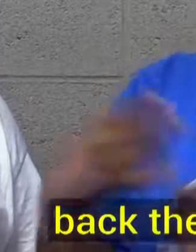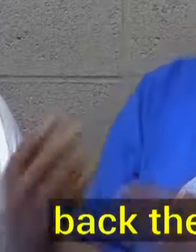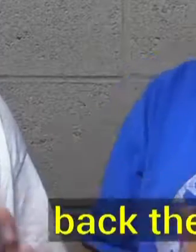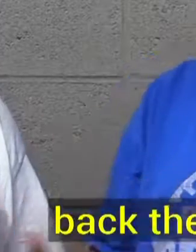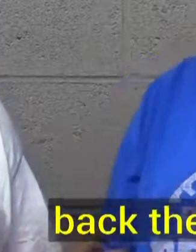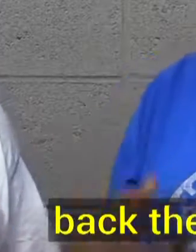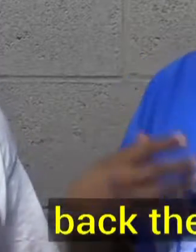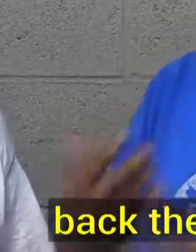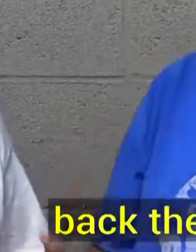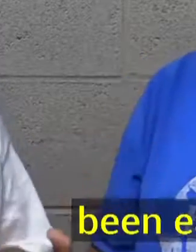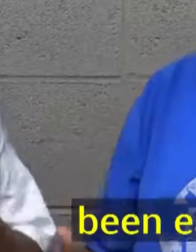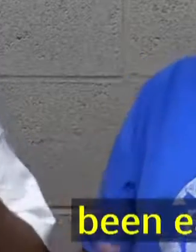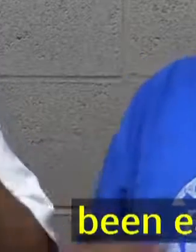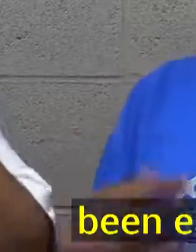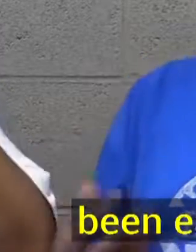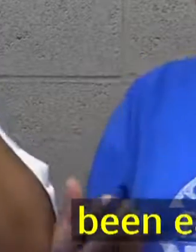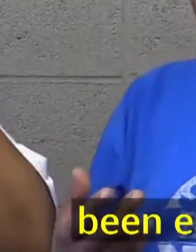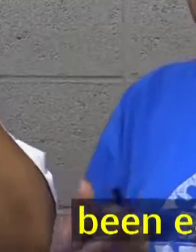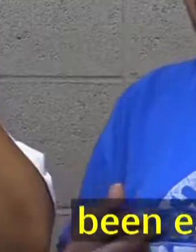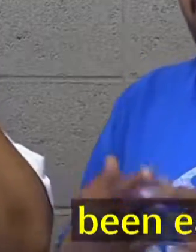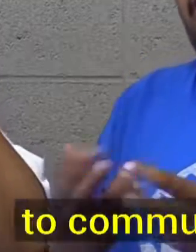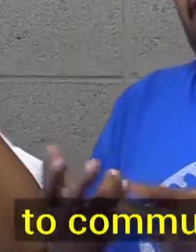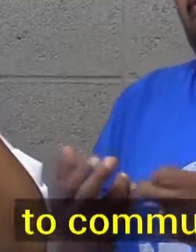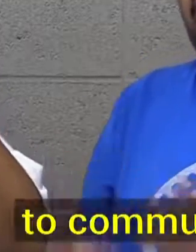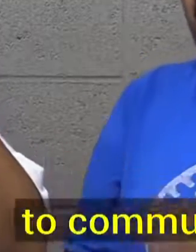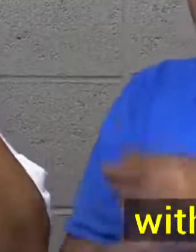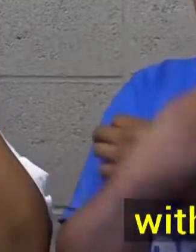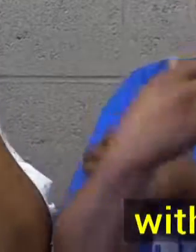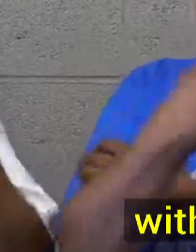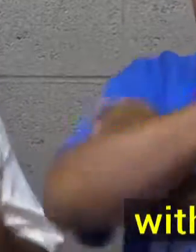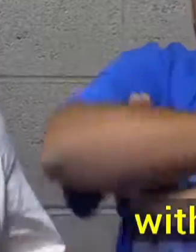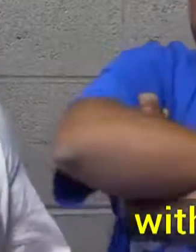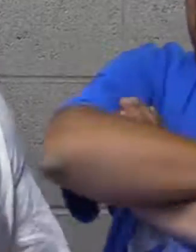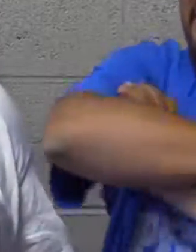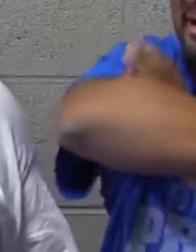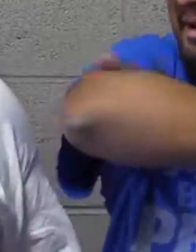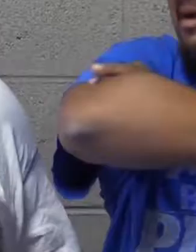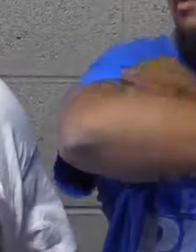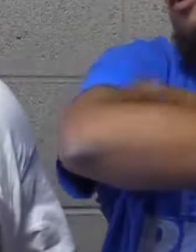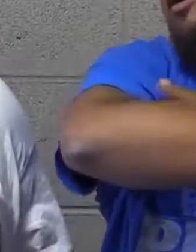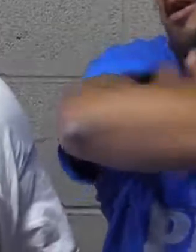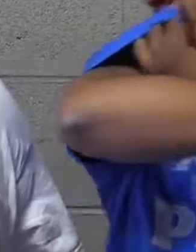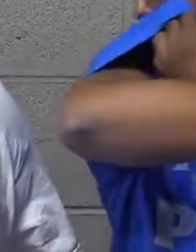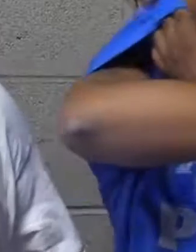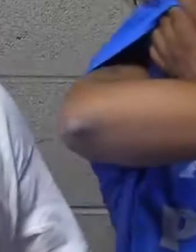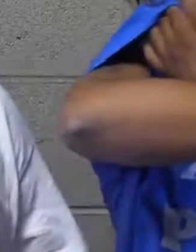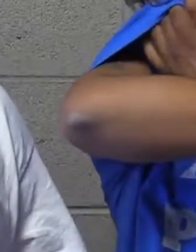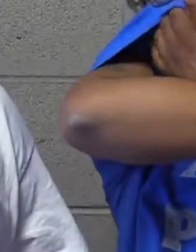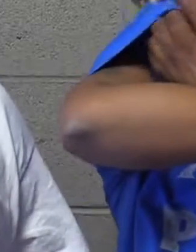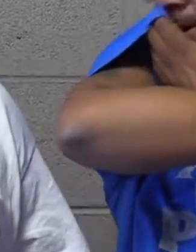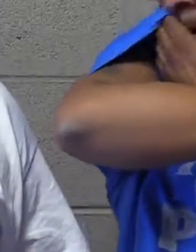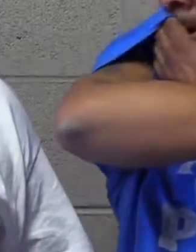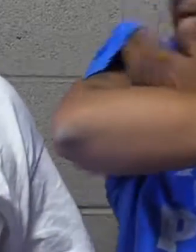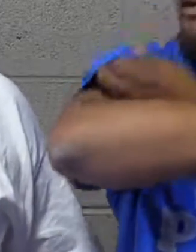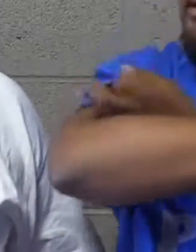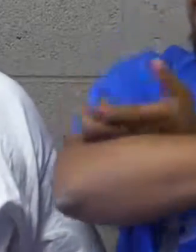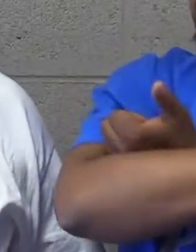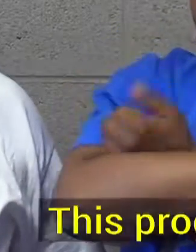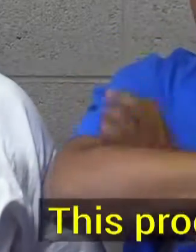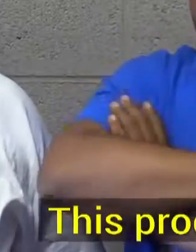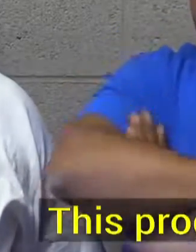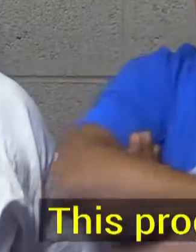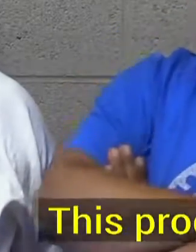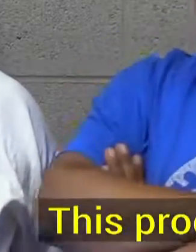then, it would have been easier for me to communicate with my son. But other than that,